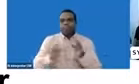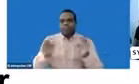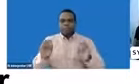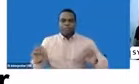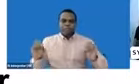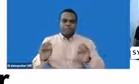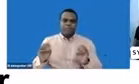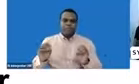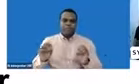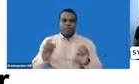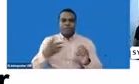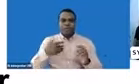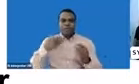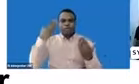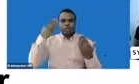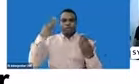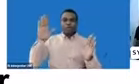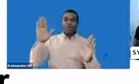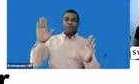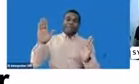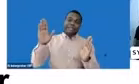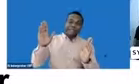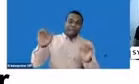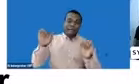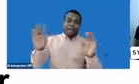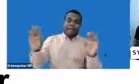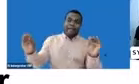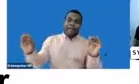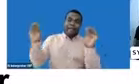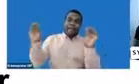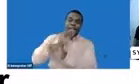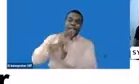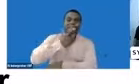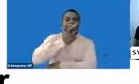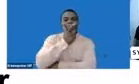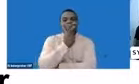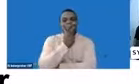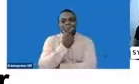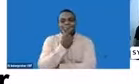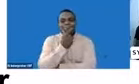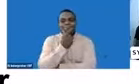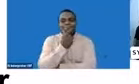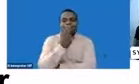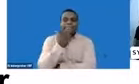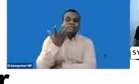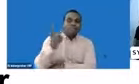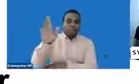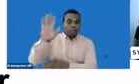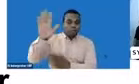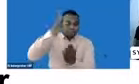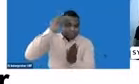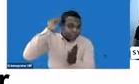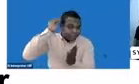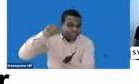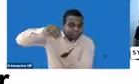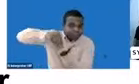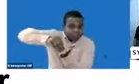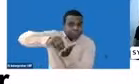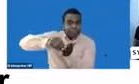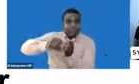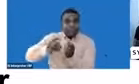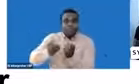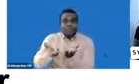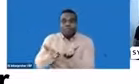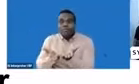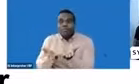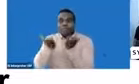if it will be taken into account. We don't even know if it will be read by somebody who can